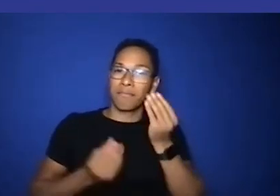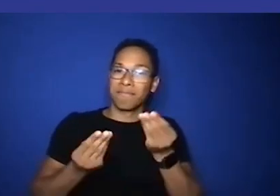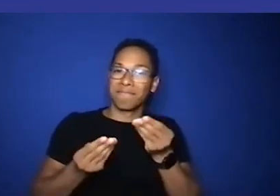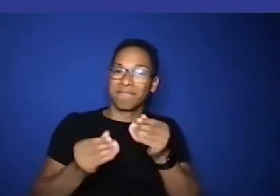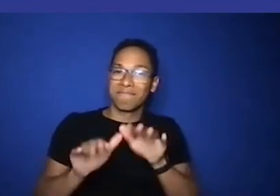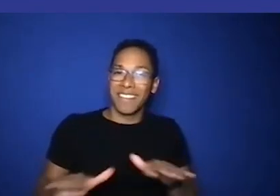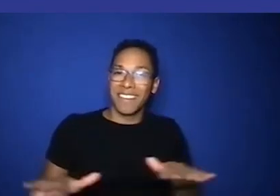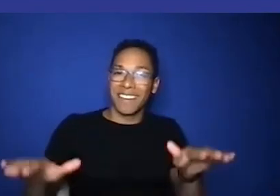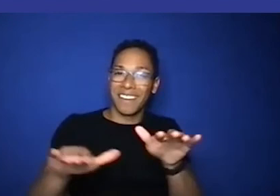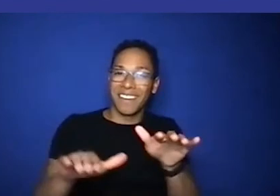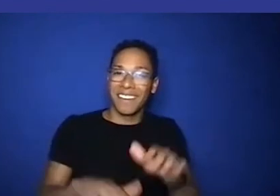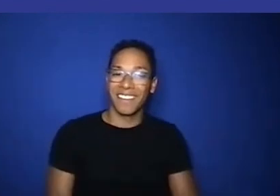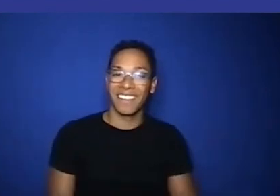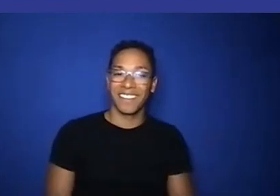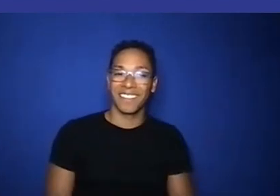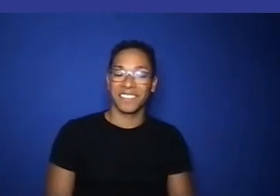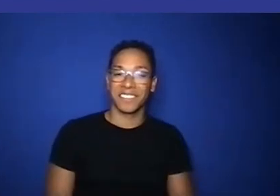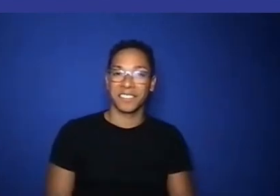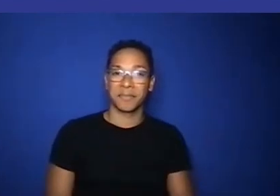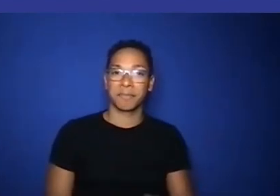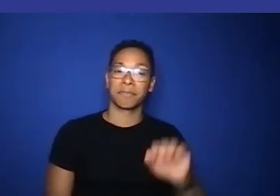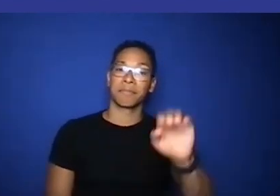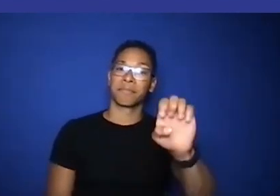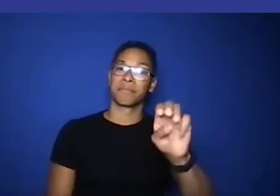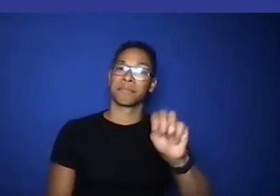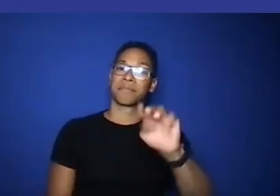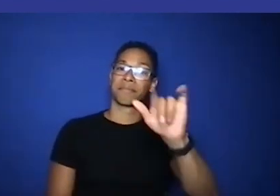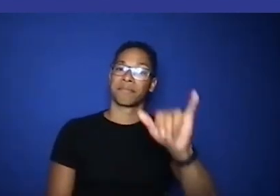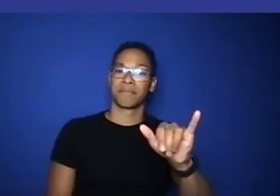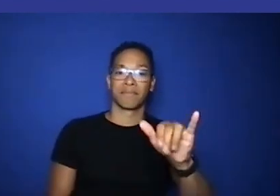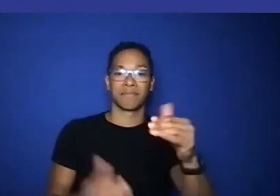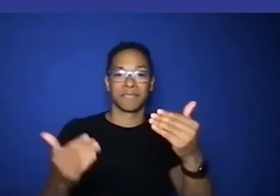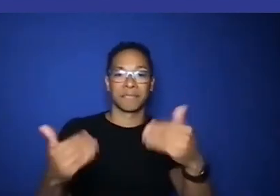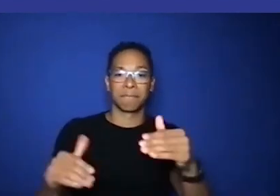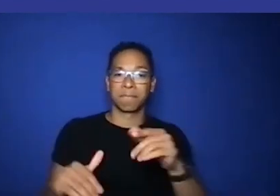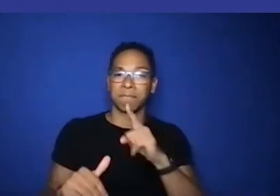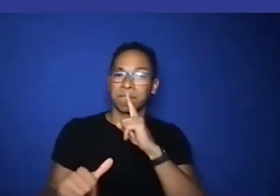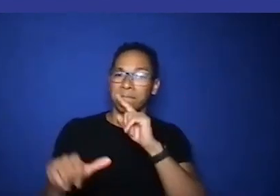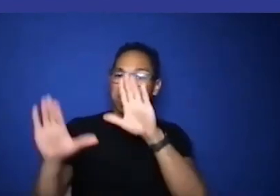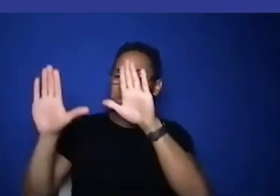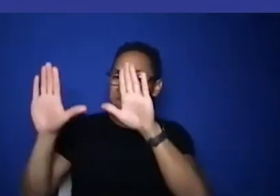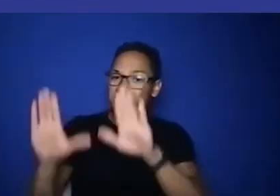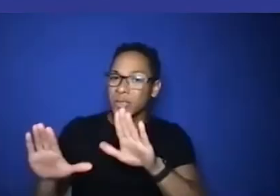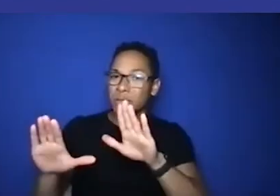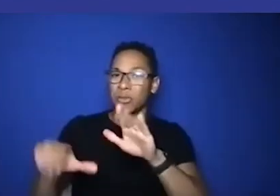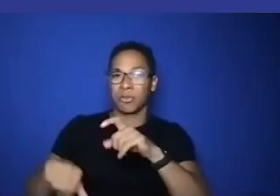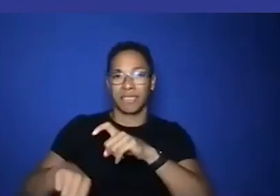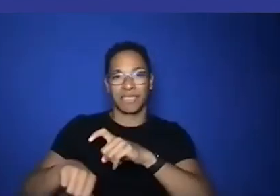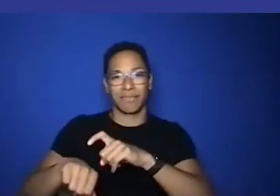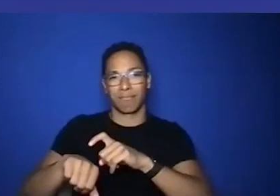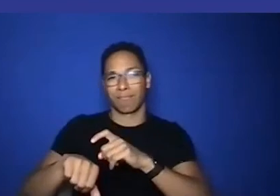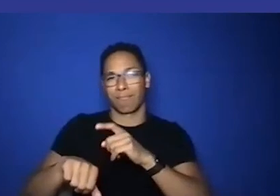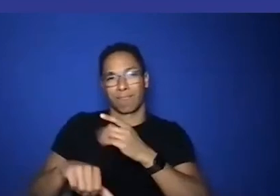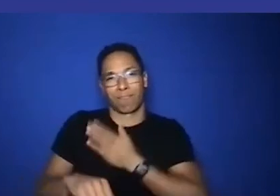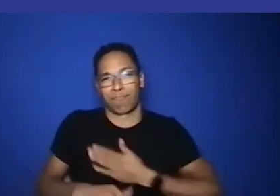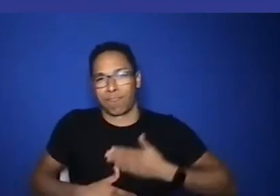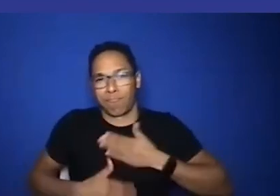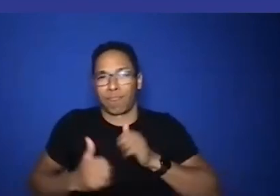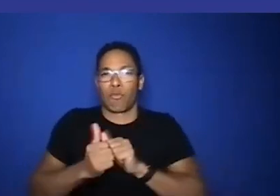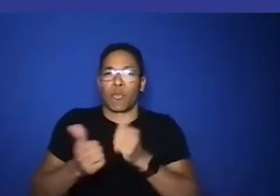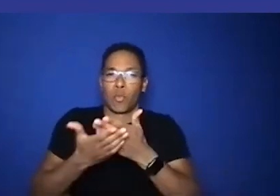Oh, such a joy to be spending this time with you all. And oh my gosh, really, really, really, really